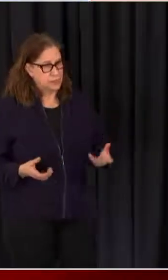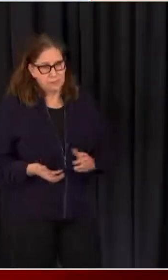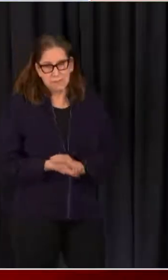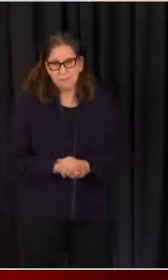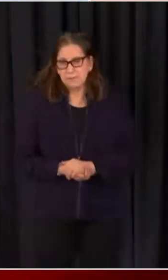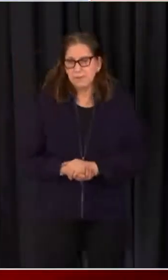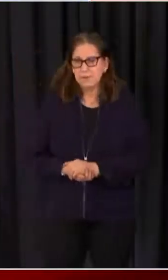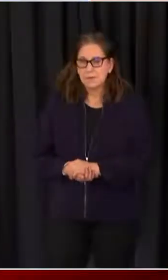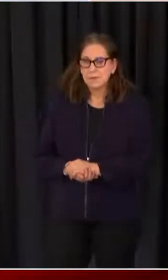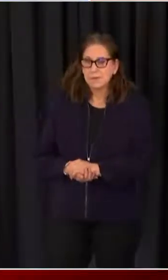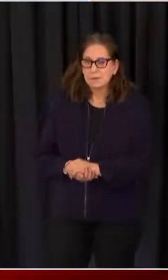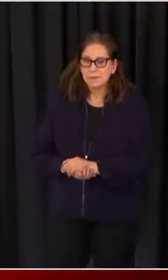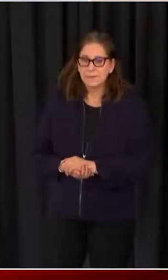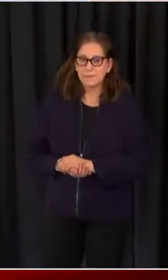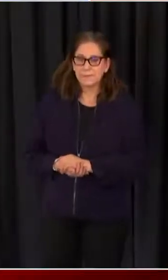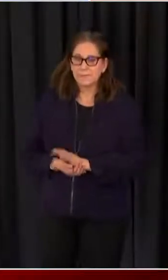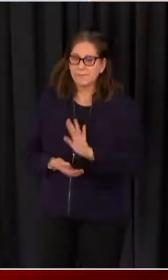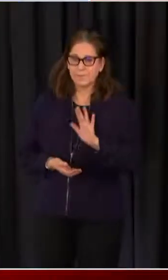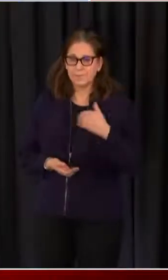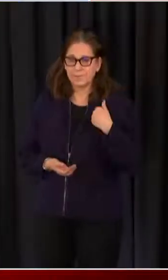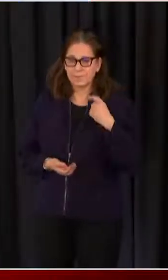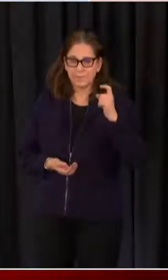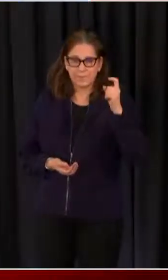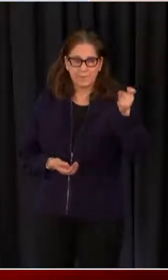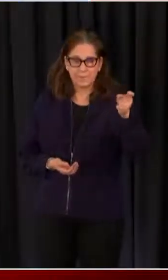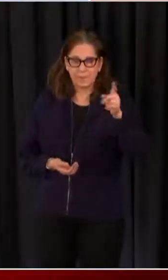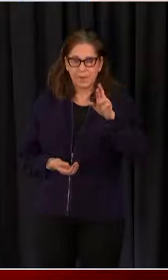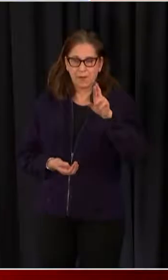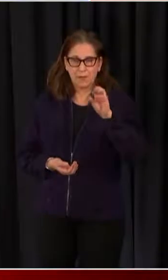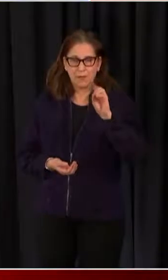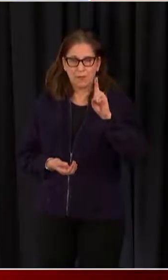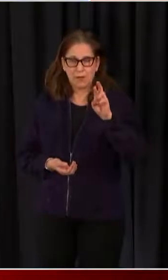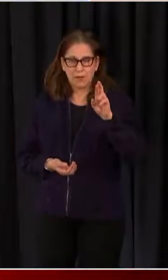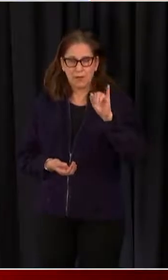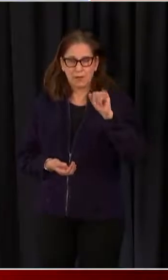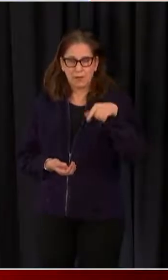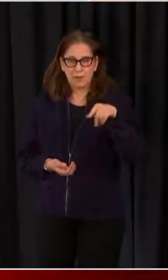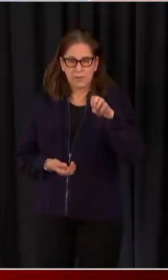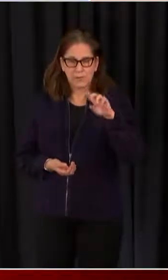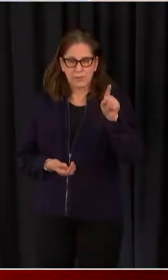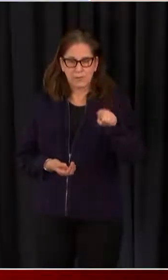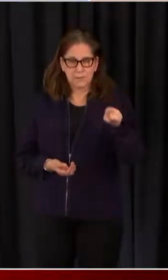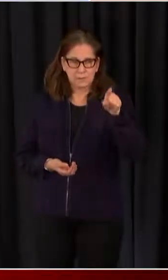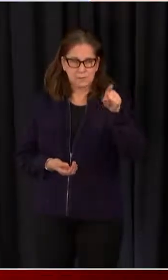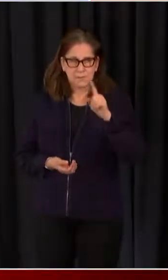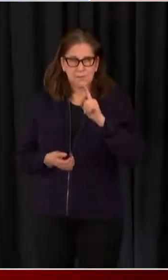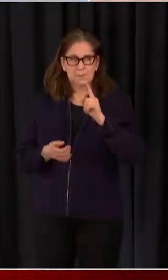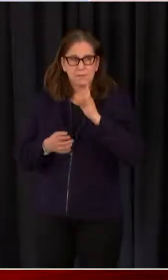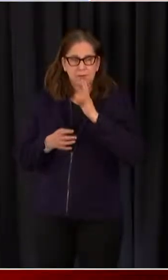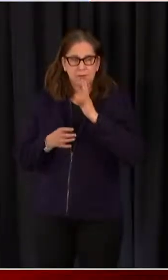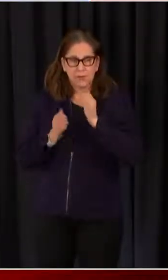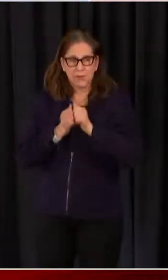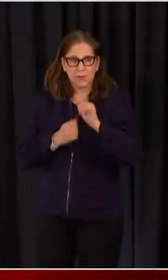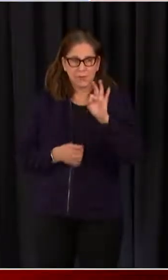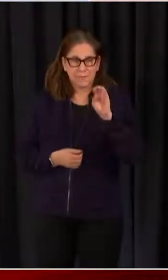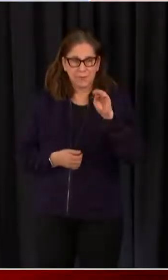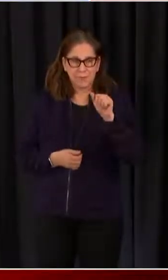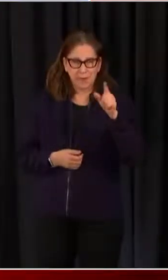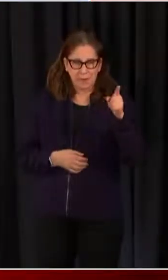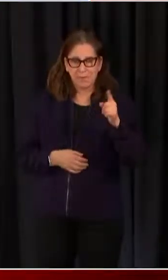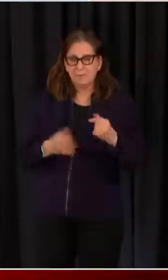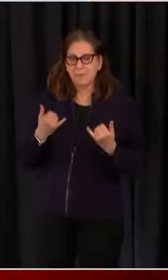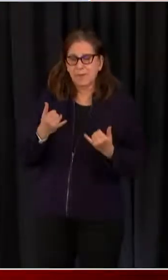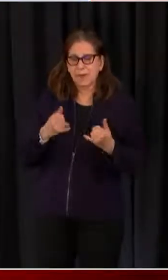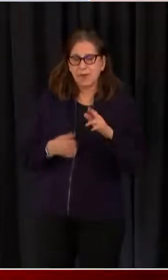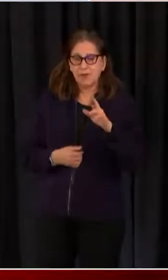let Director Rodriguez speak to the FEMA request. But as you attended the event, I think you heard a